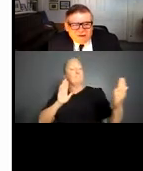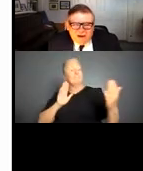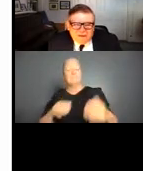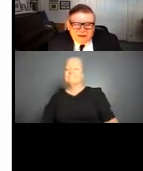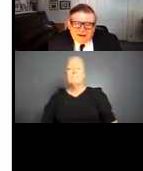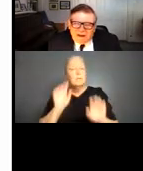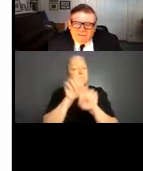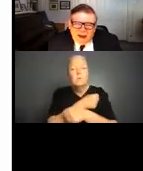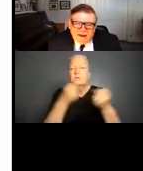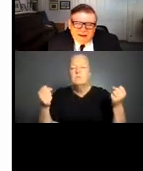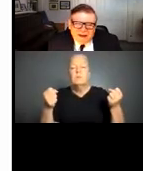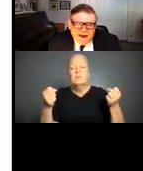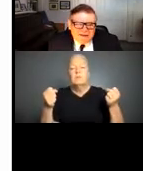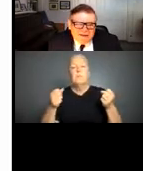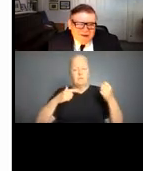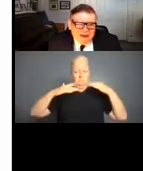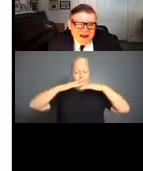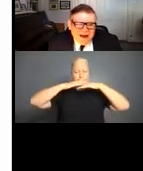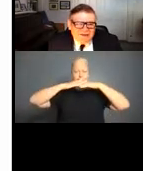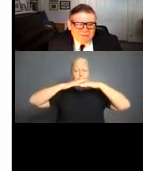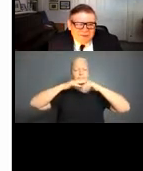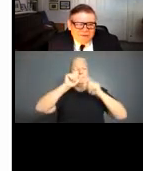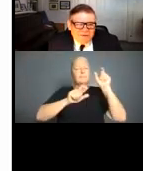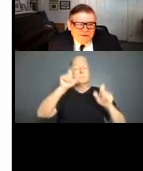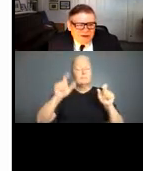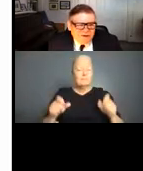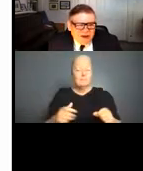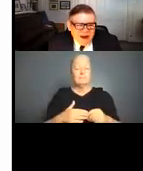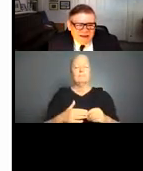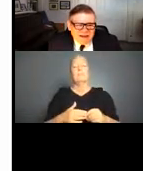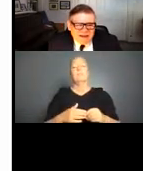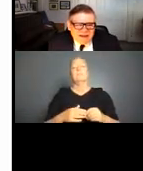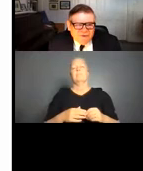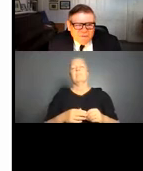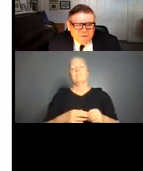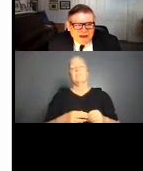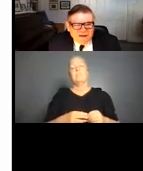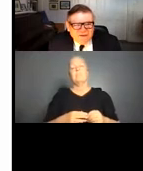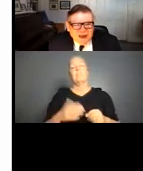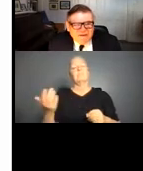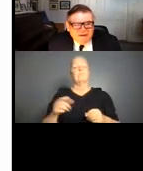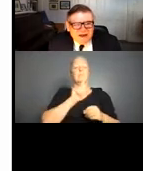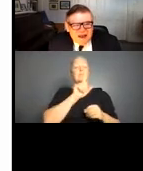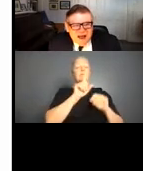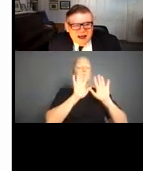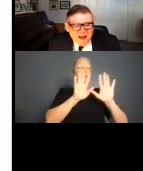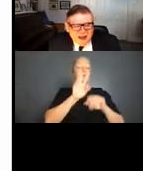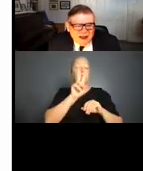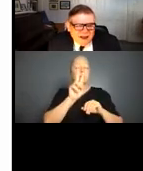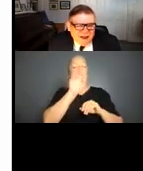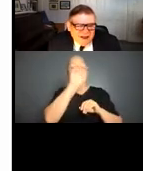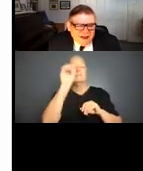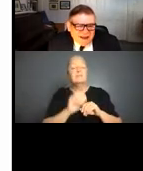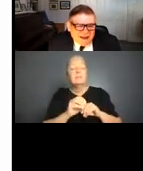Only 12% of unpaid carers feel they had enough support from social care, and 64% of carers